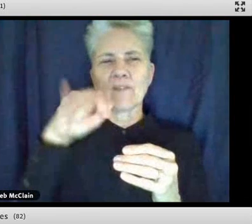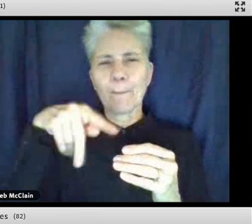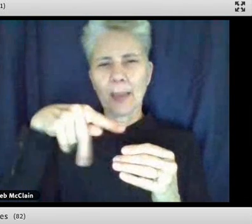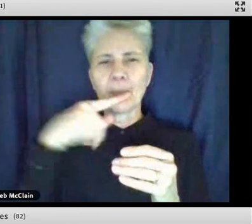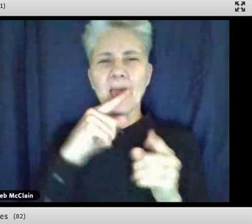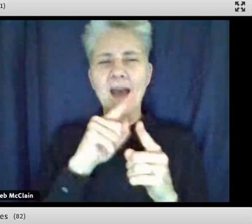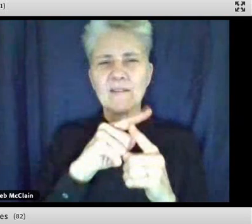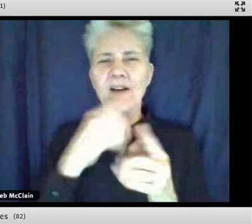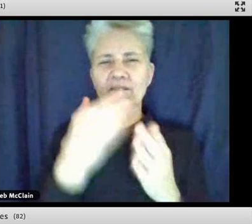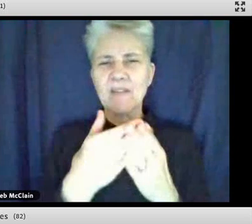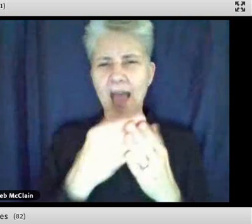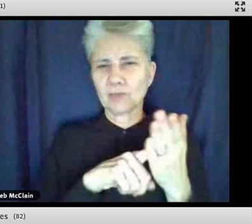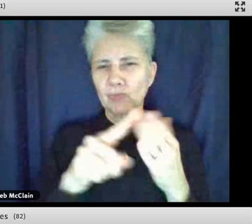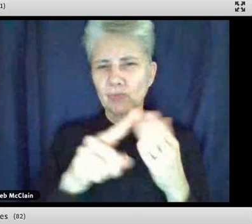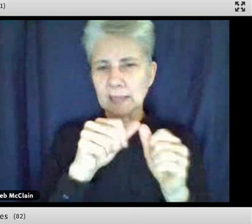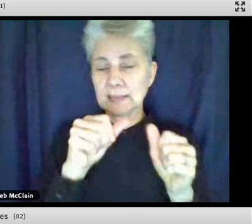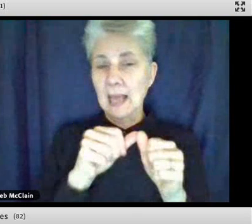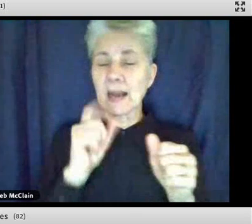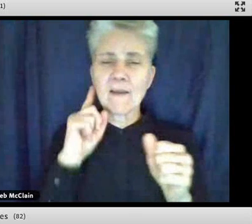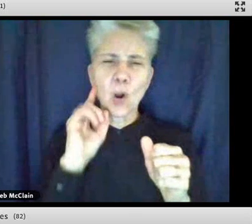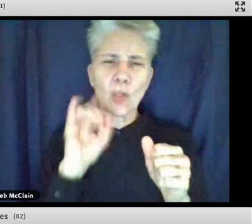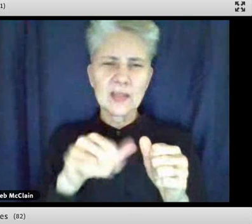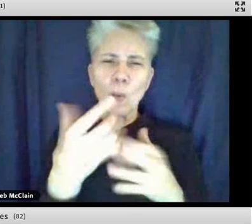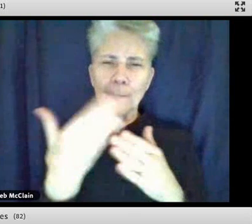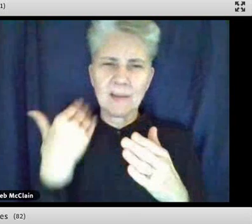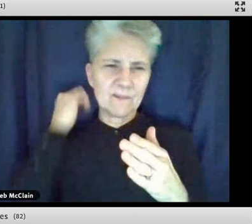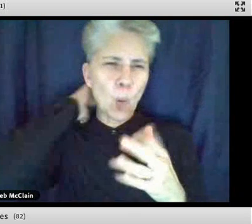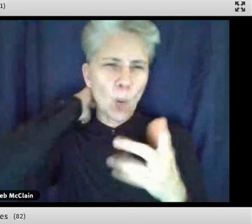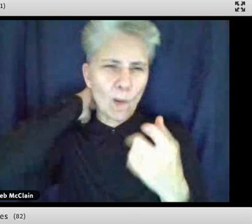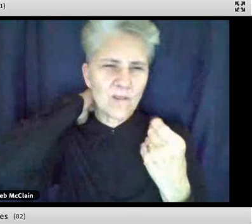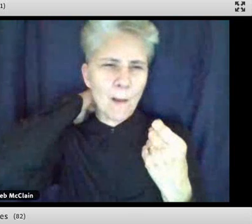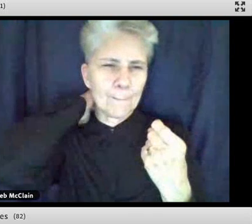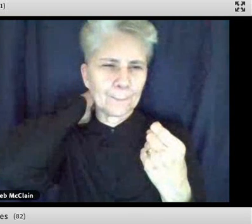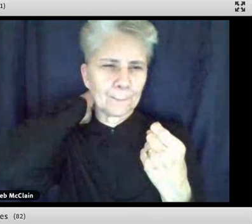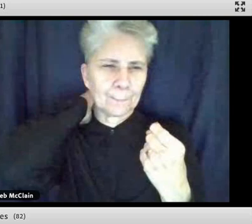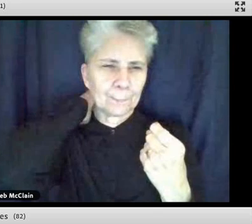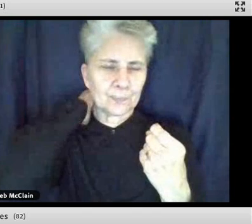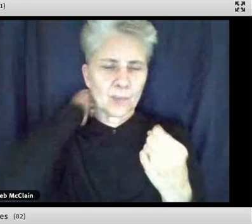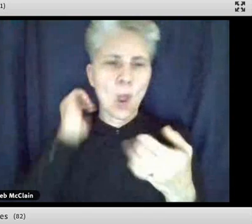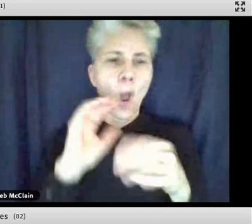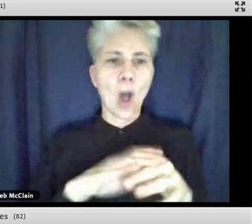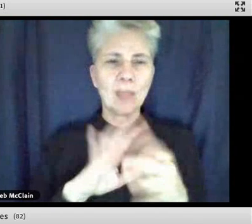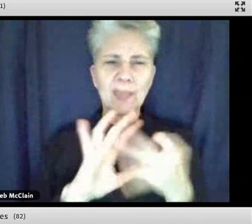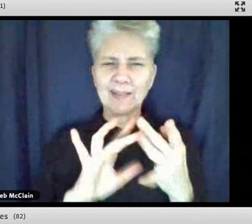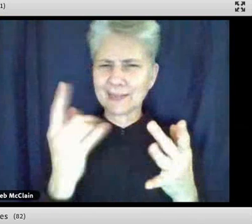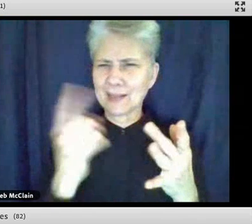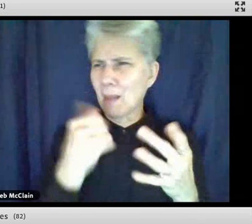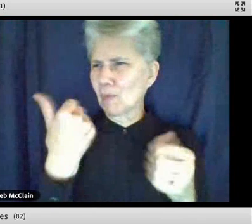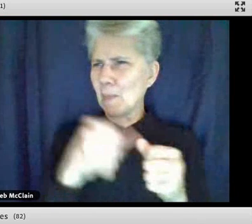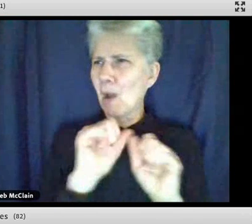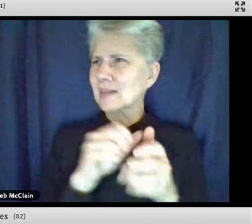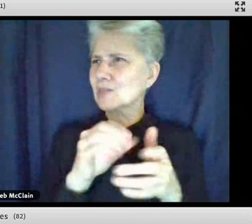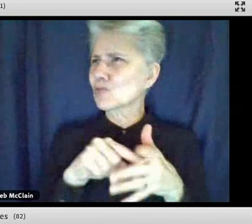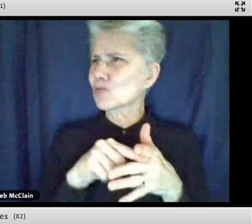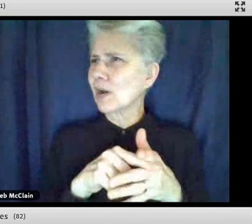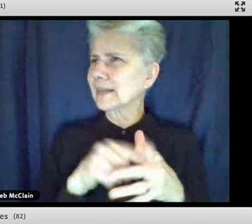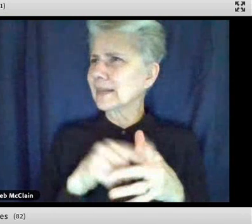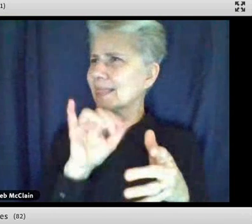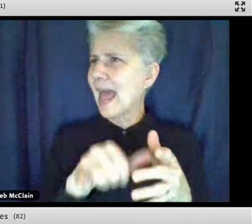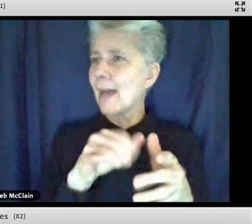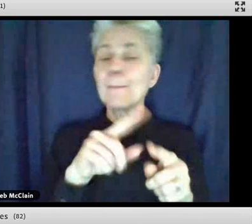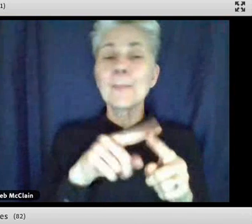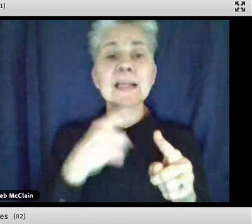site. And I had actually heard this one from on the internet. Something, I don't remember how I came across it, and it